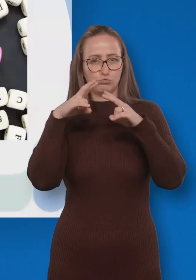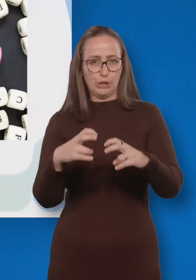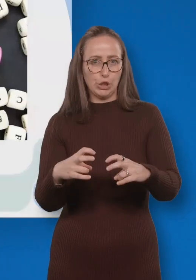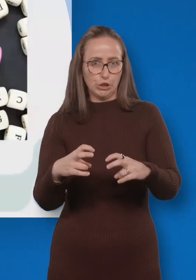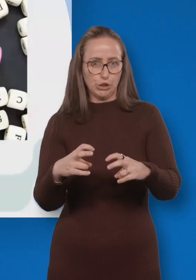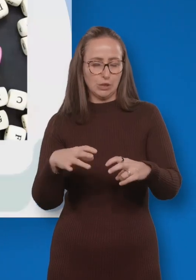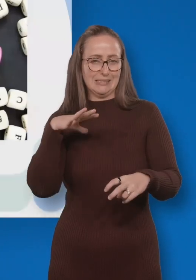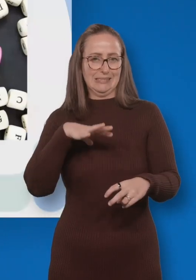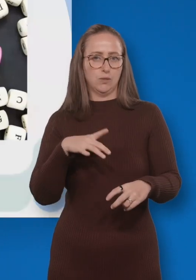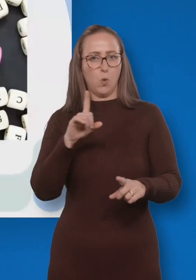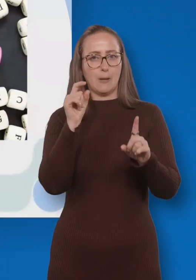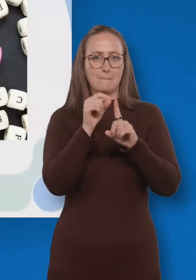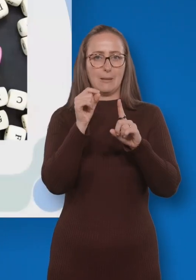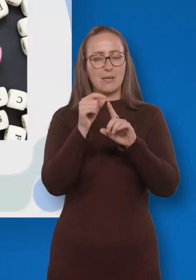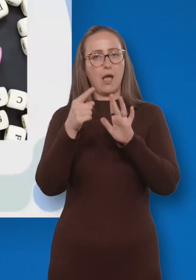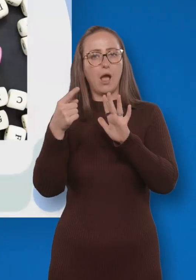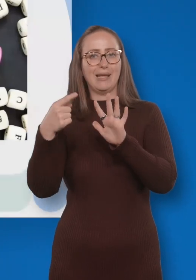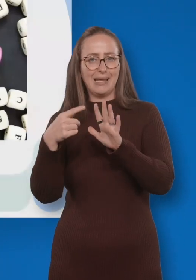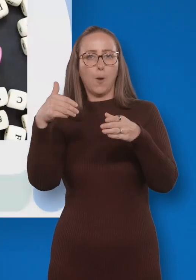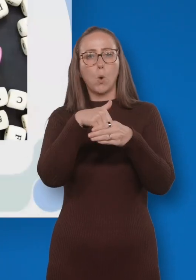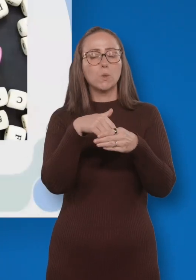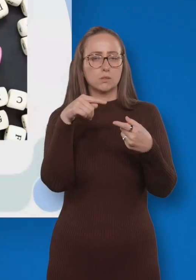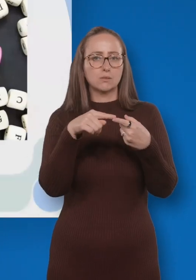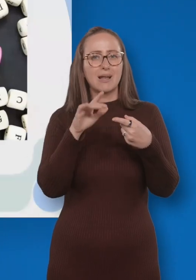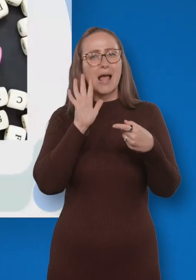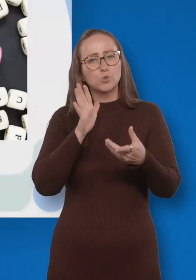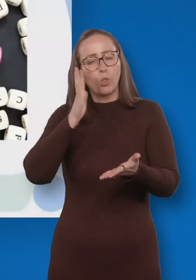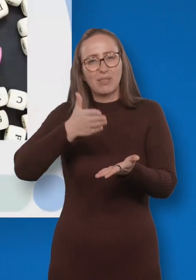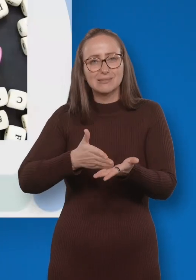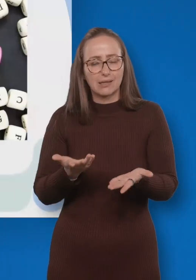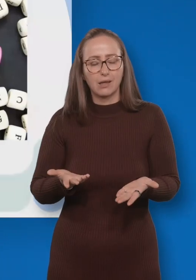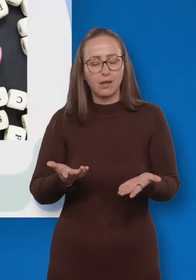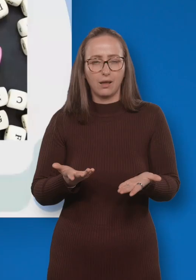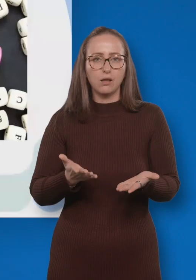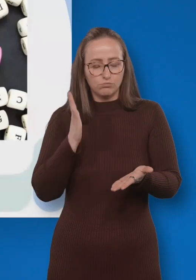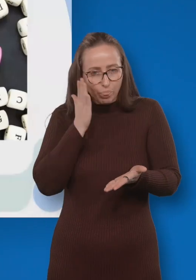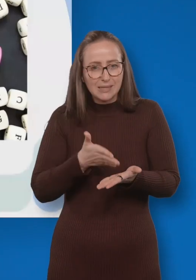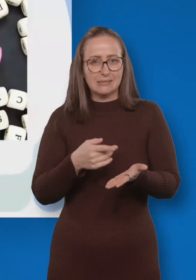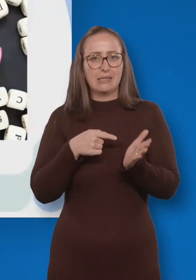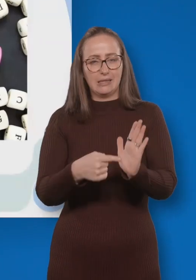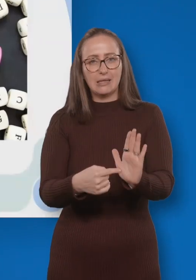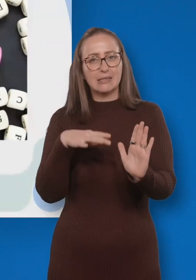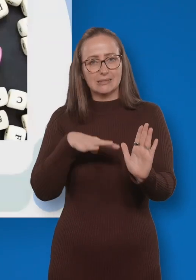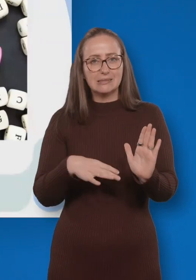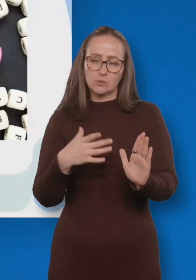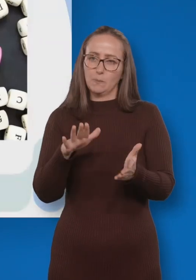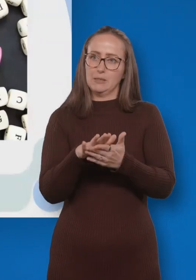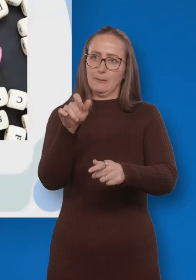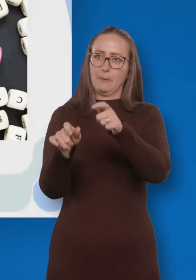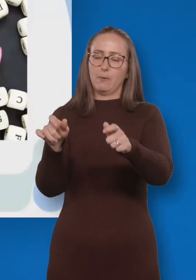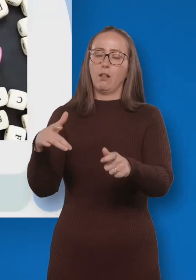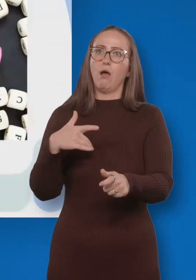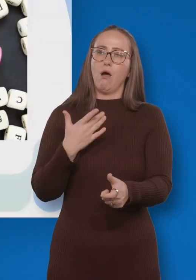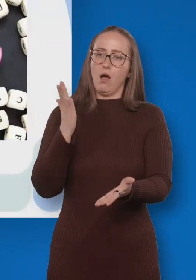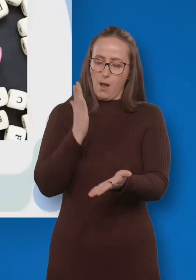research, require a PPIE component. So, and it has to be authentic, like it has to be really authentic, so that people